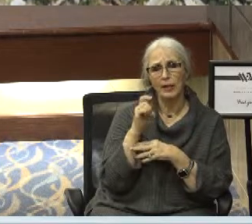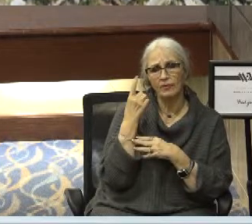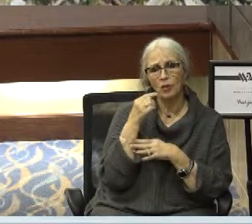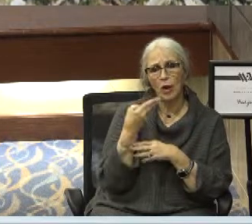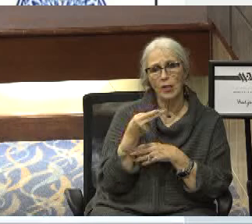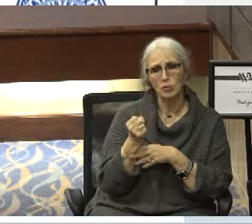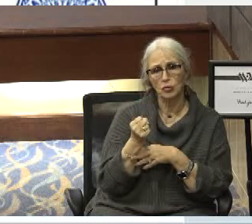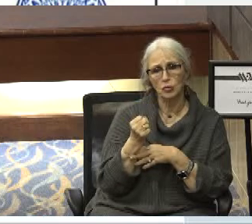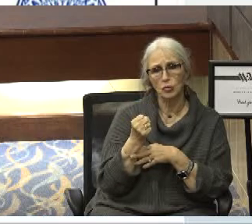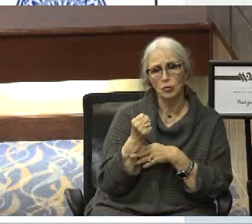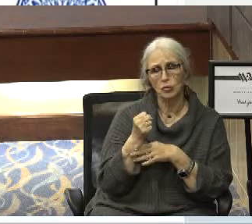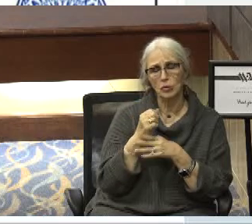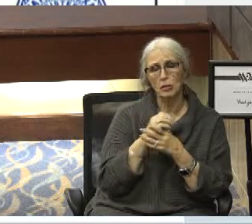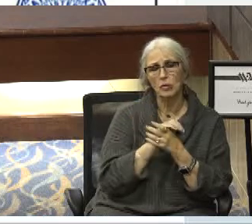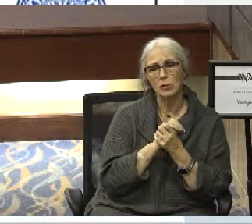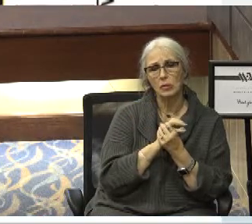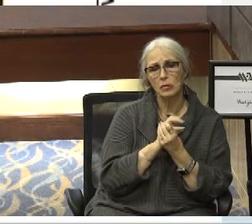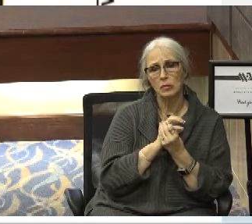there.